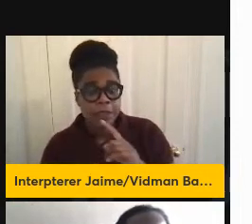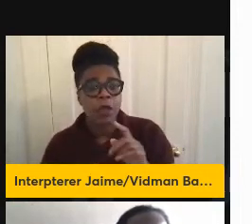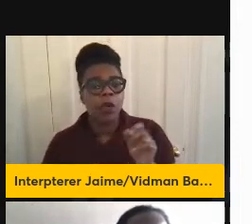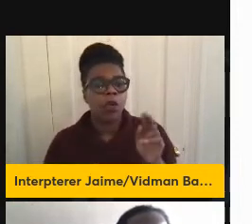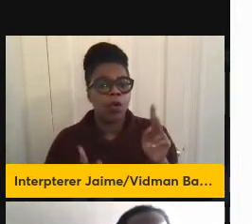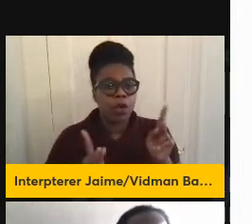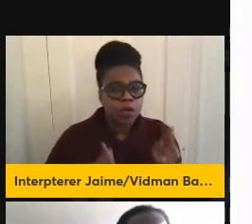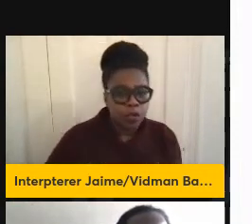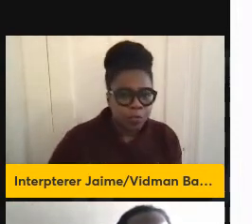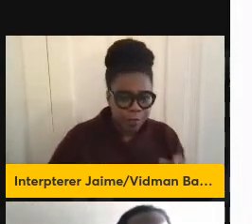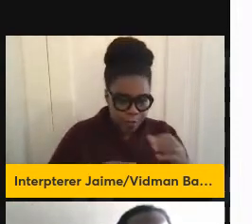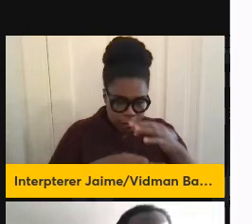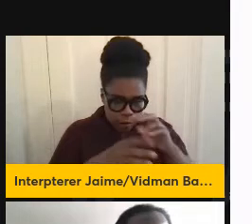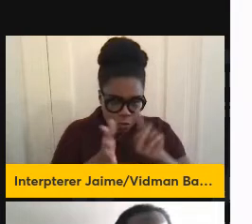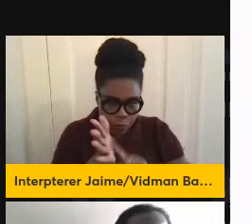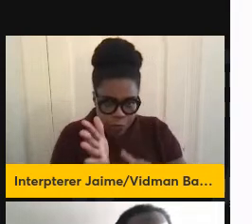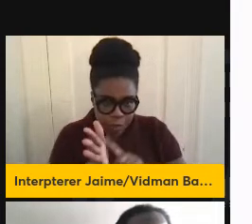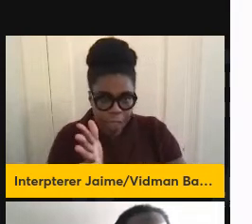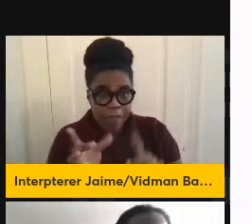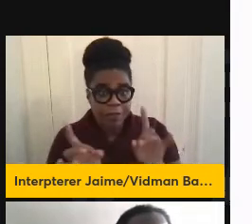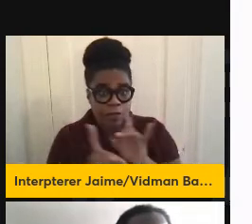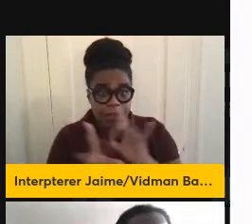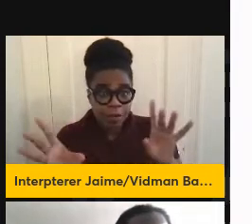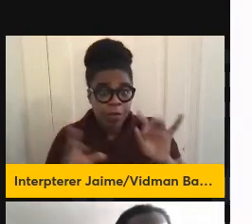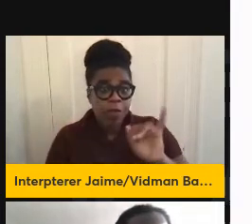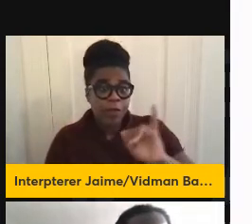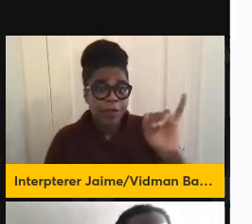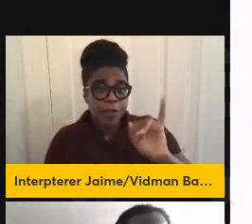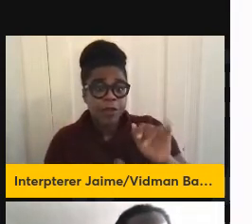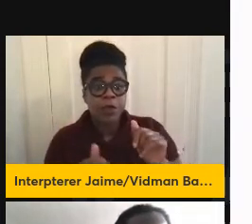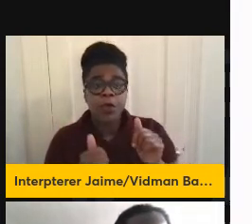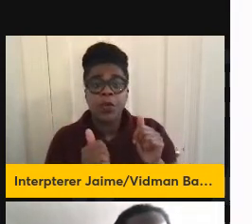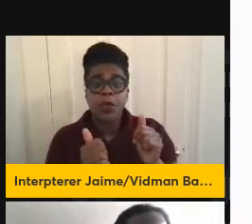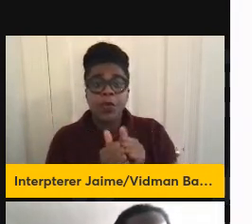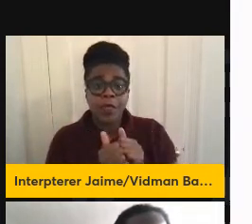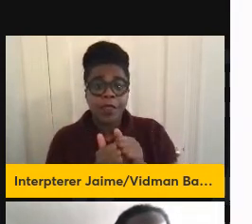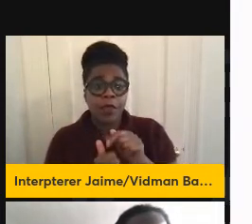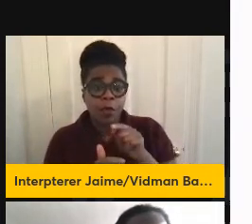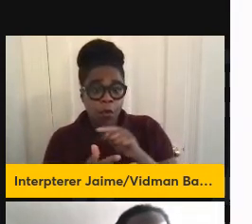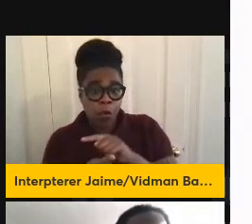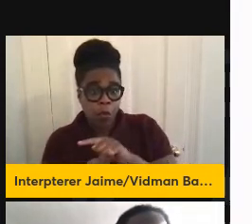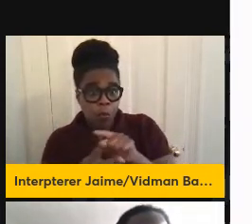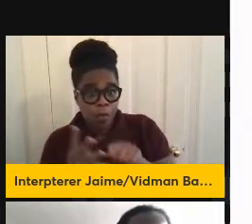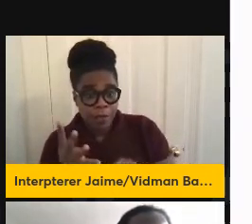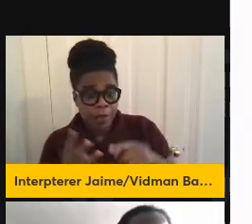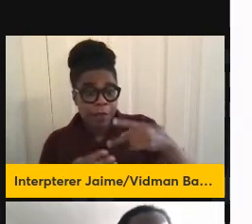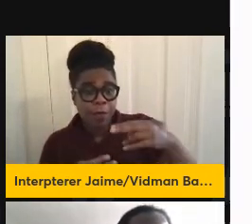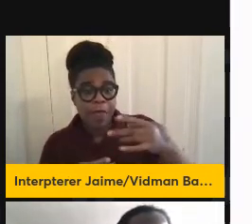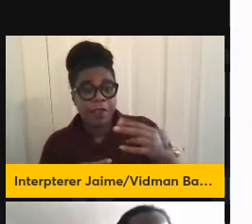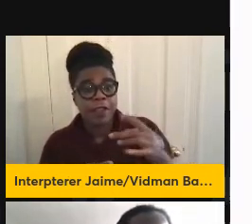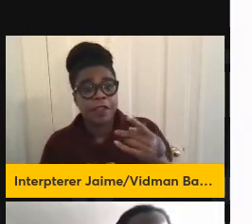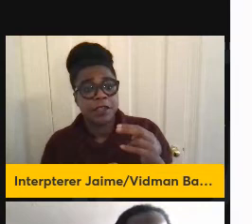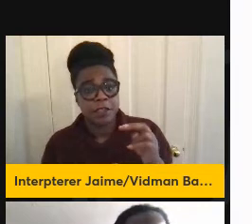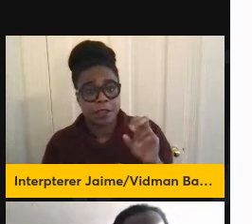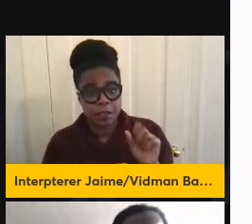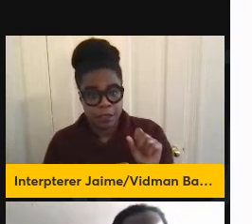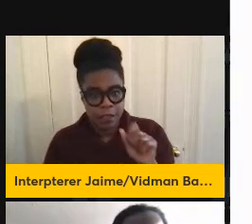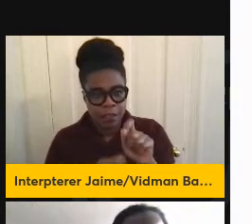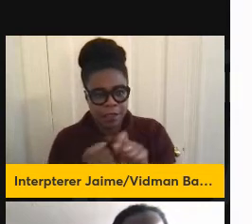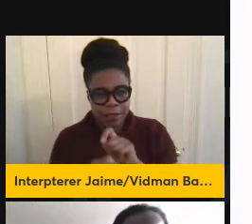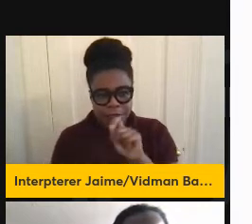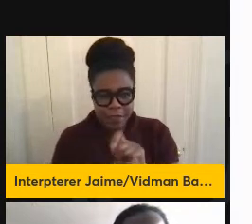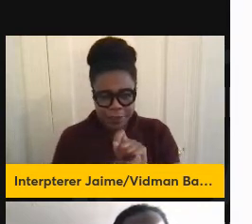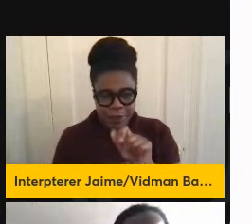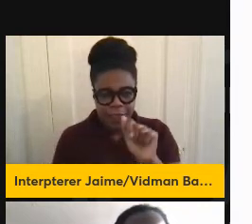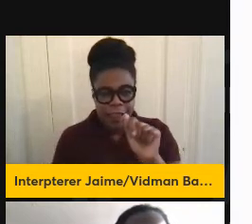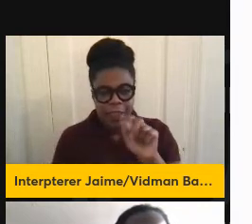that after severe infection with one of these pathogens, not only is pathogen-specific